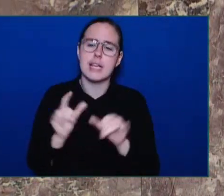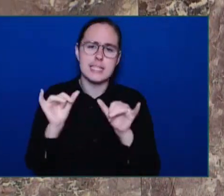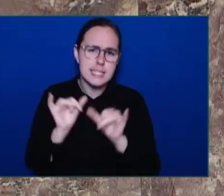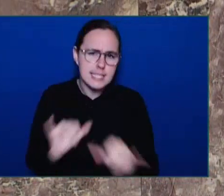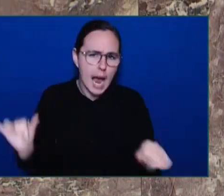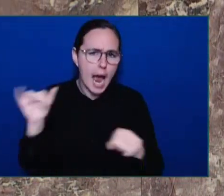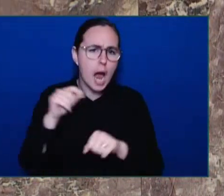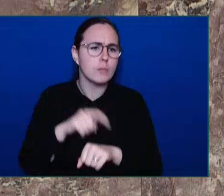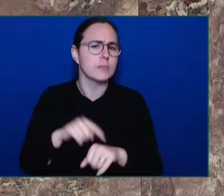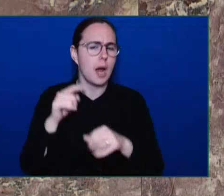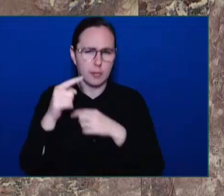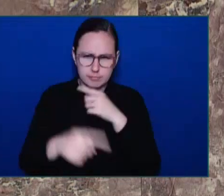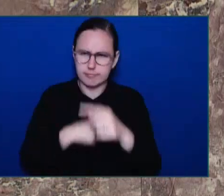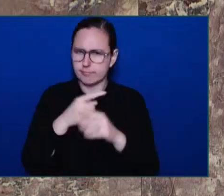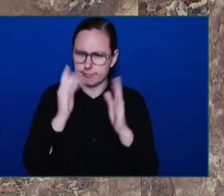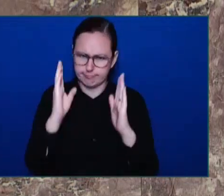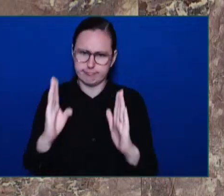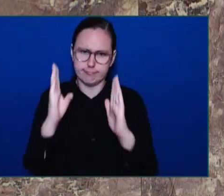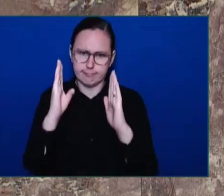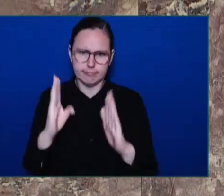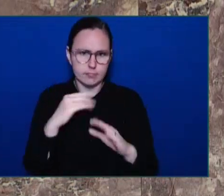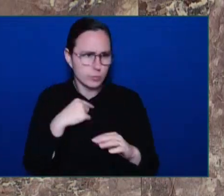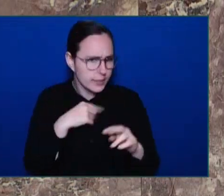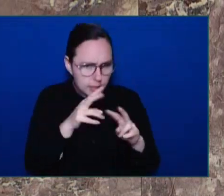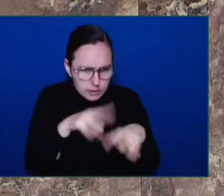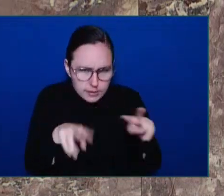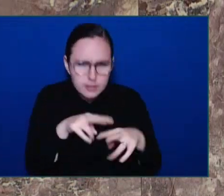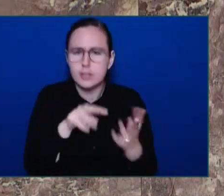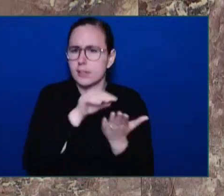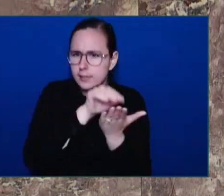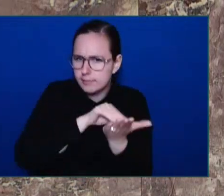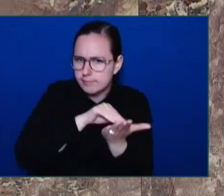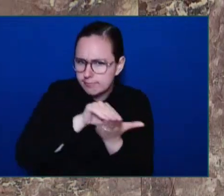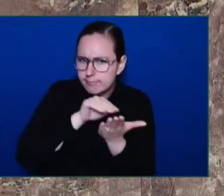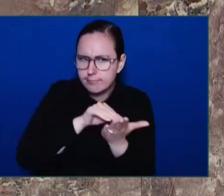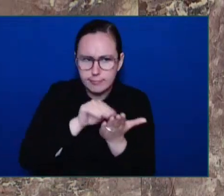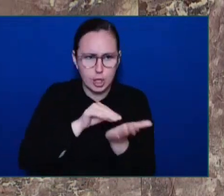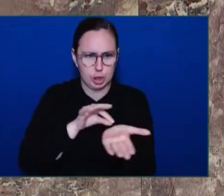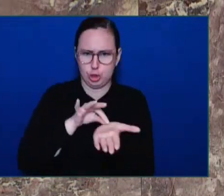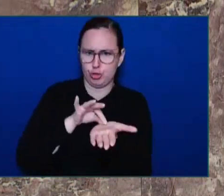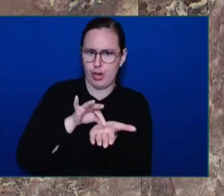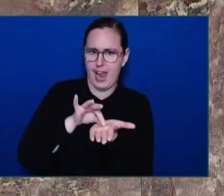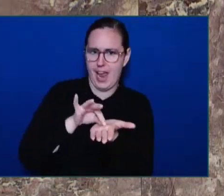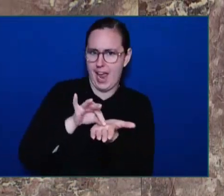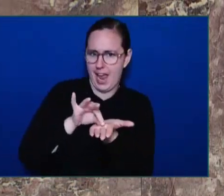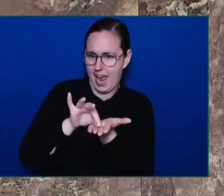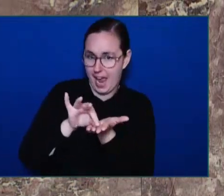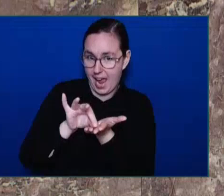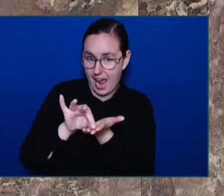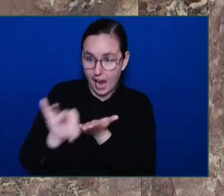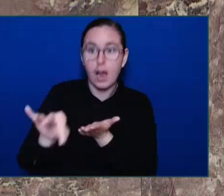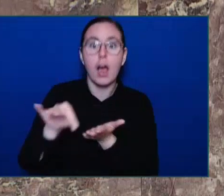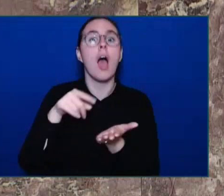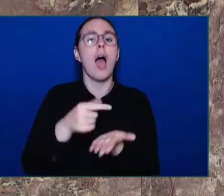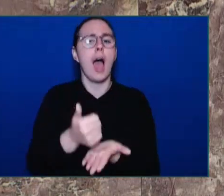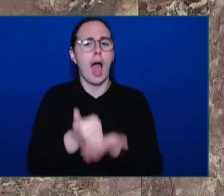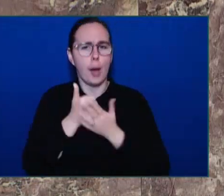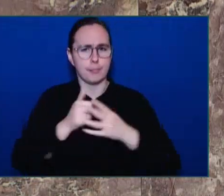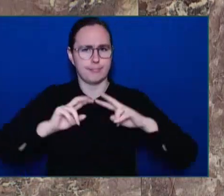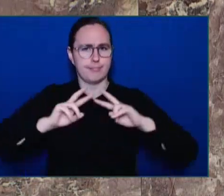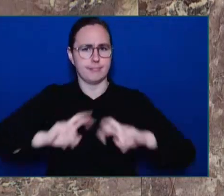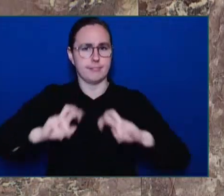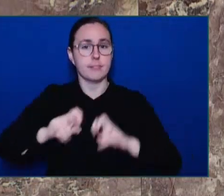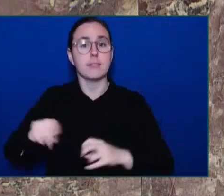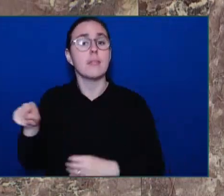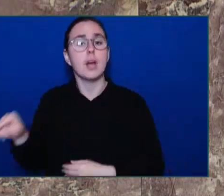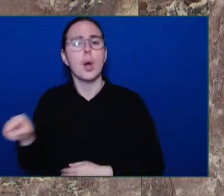all birds observed or heard. This data is recorded and analyzed by Birds Canada. I wish to thank all the volunteers